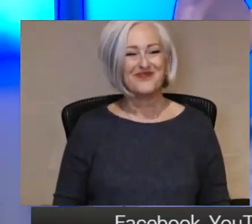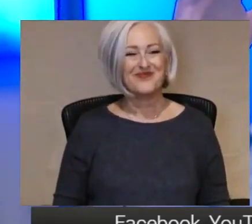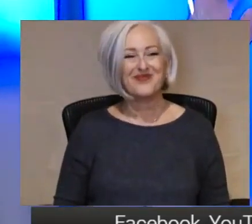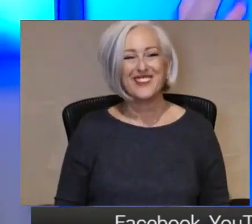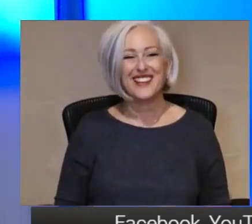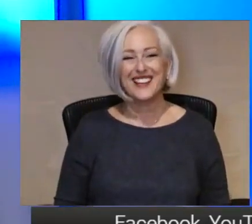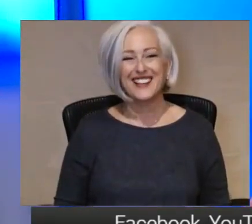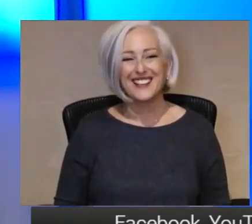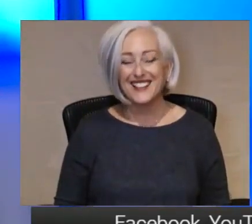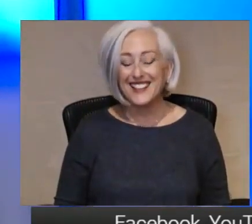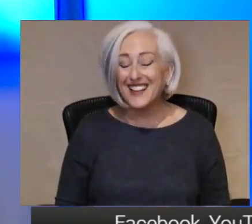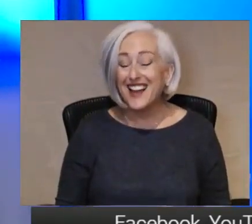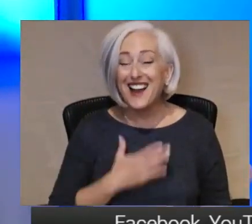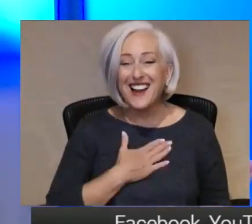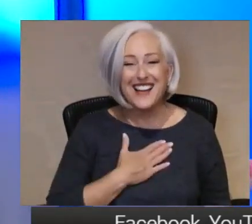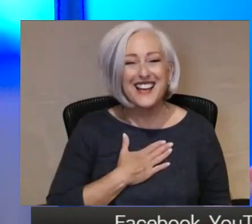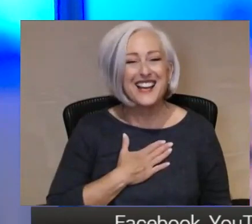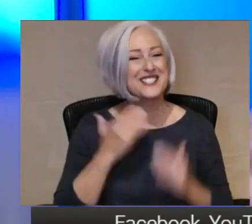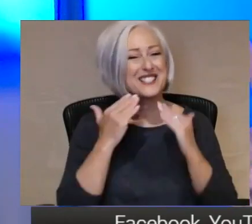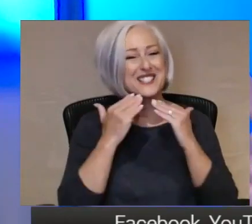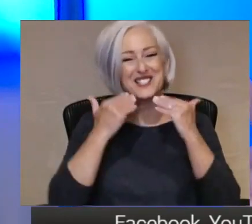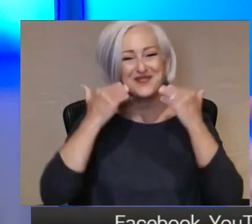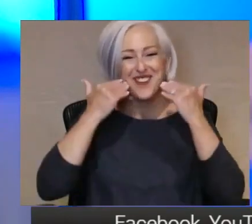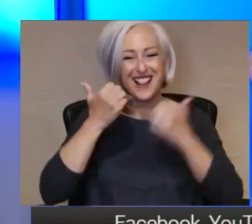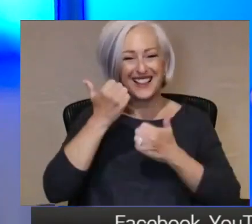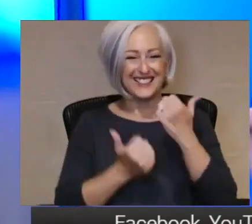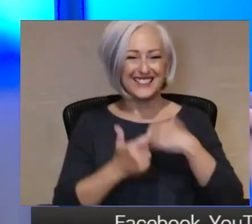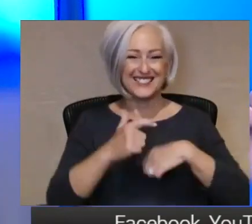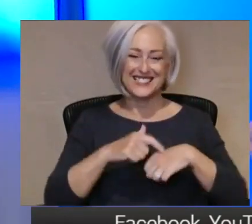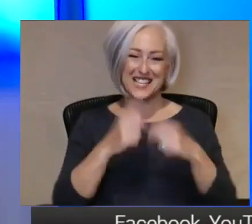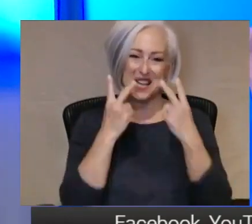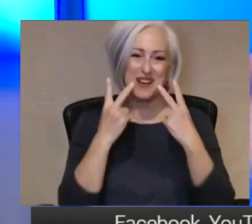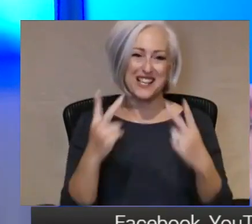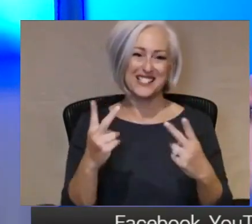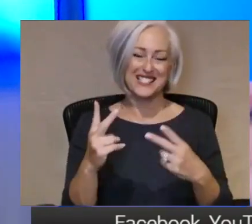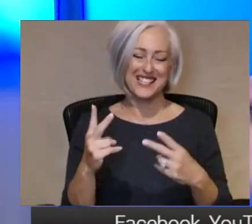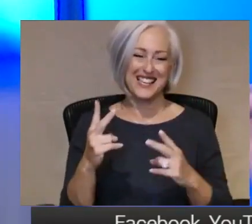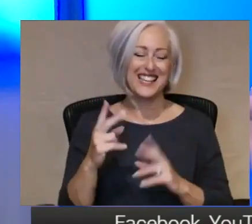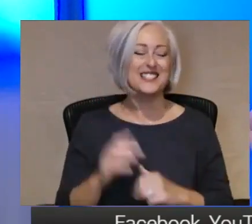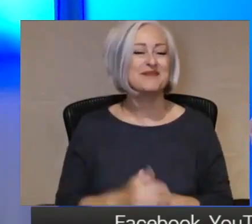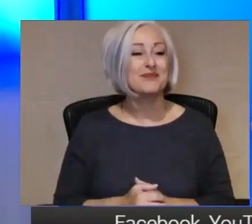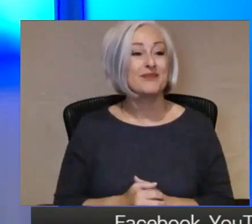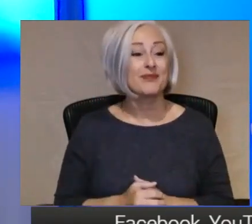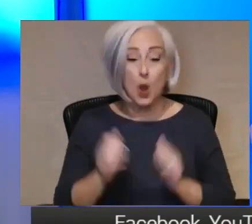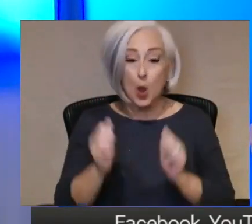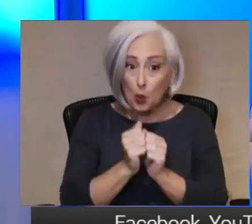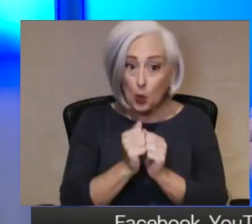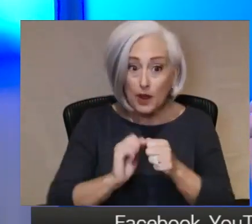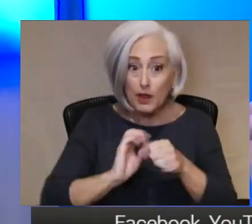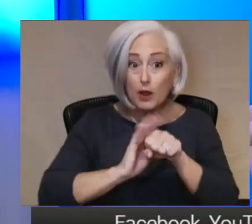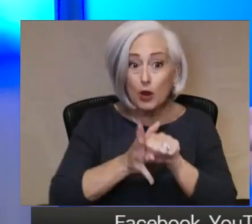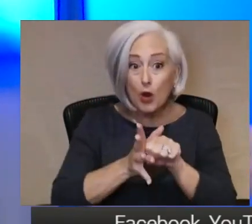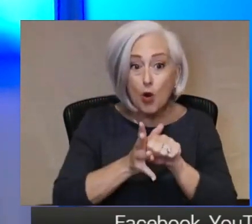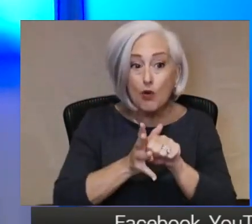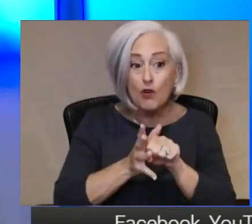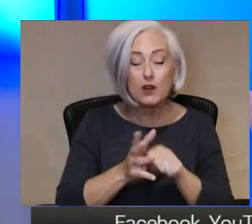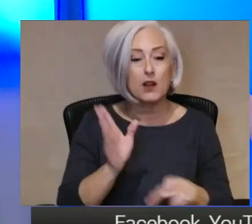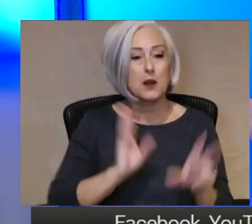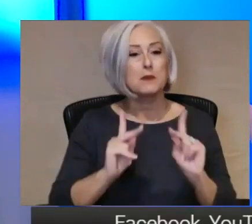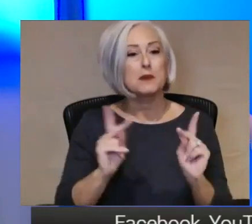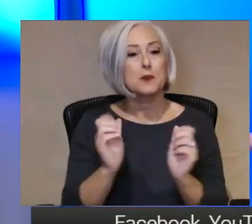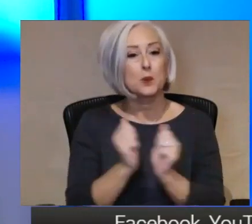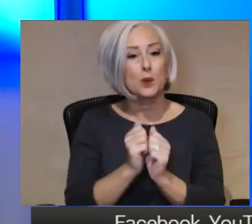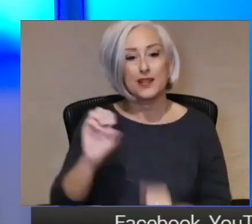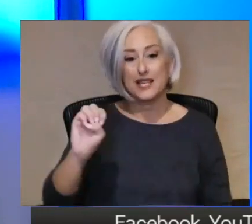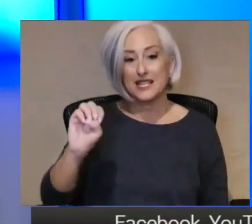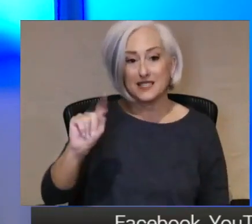That just makes me smile every time I see that. And think of this, with COVID, people with essential tremor found simple tasks like washing